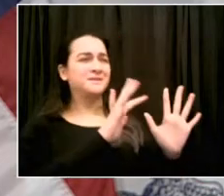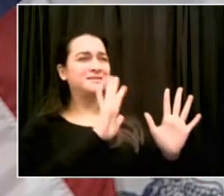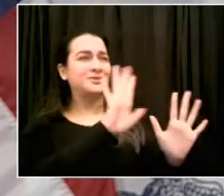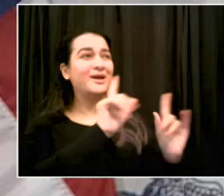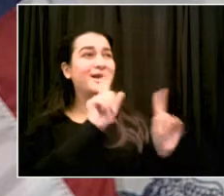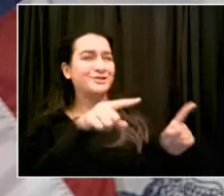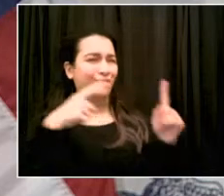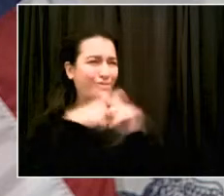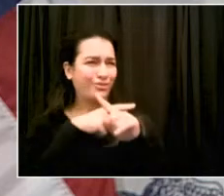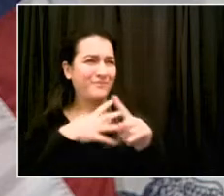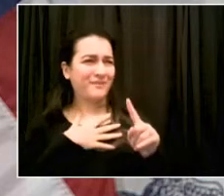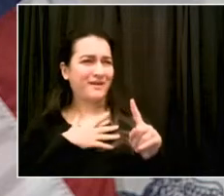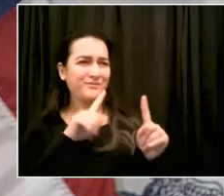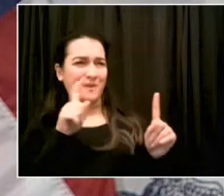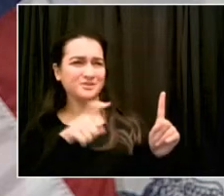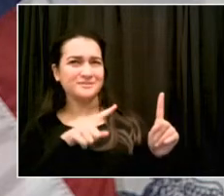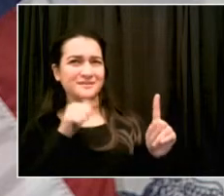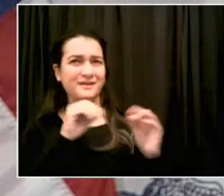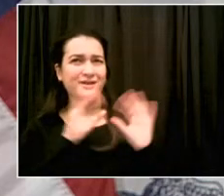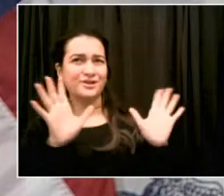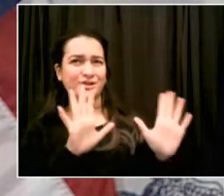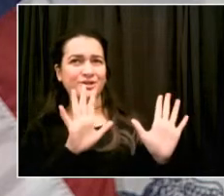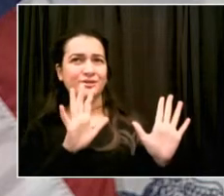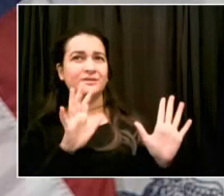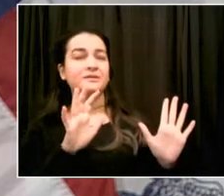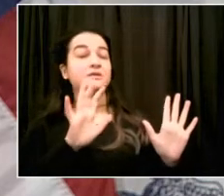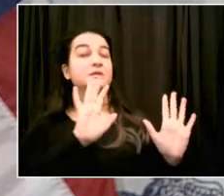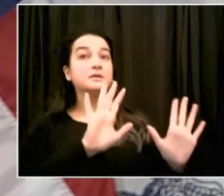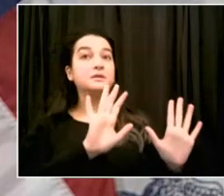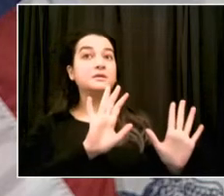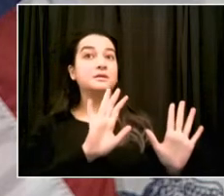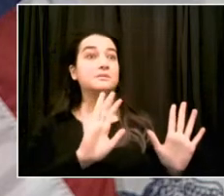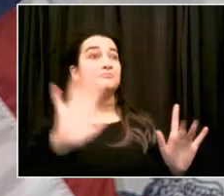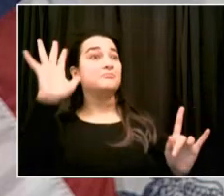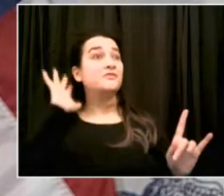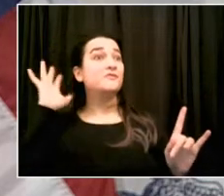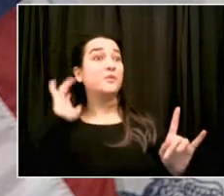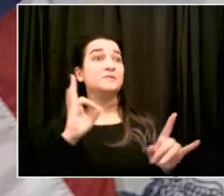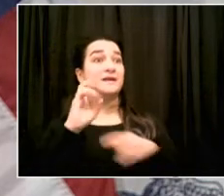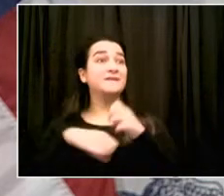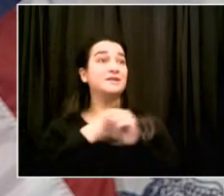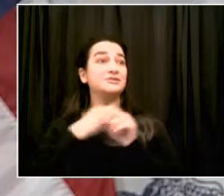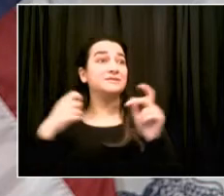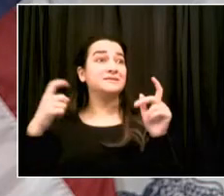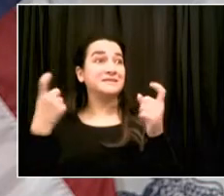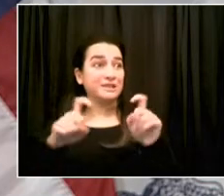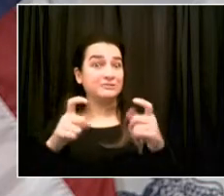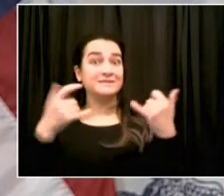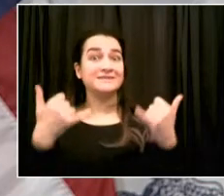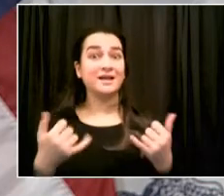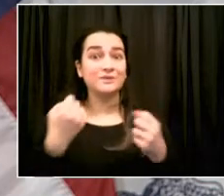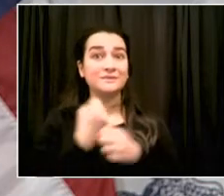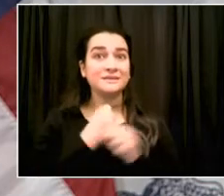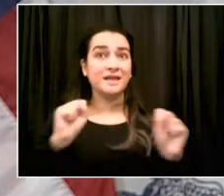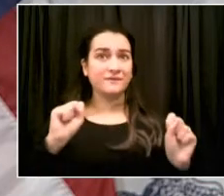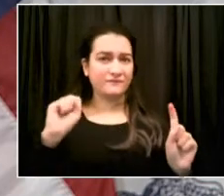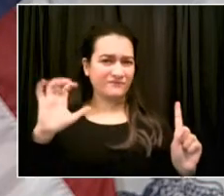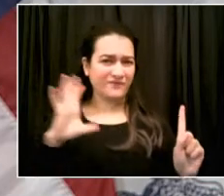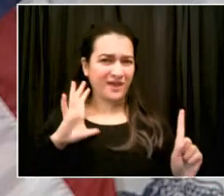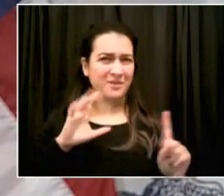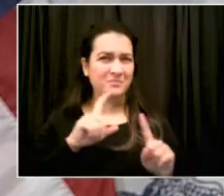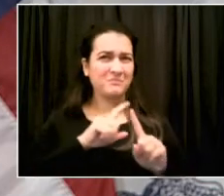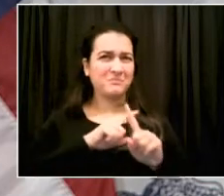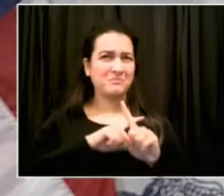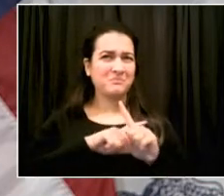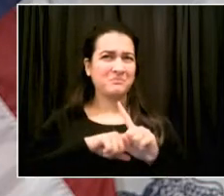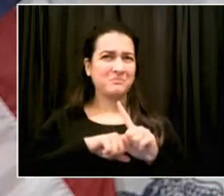now than they were in the early 1990s when people put their wallets in their front pocket instead of their back pocket, that we should accept the doubling in murders year over